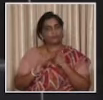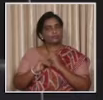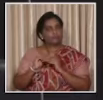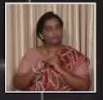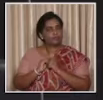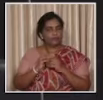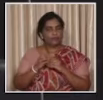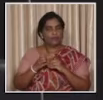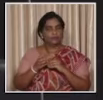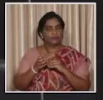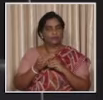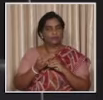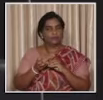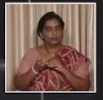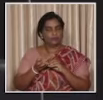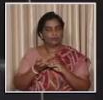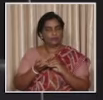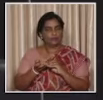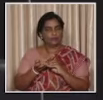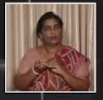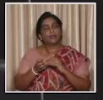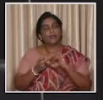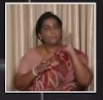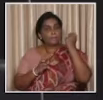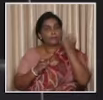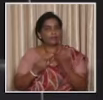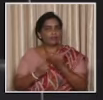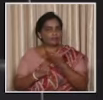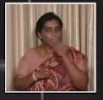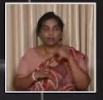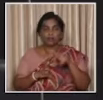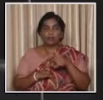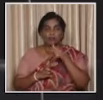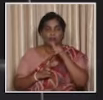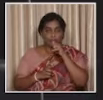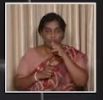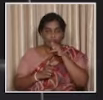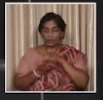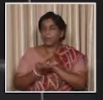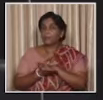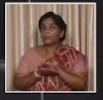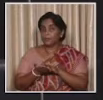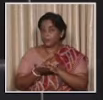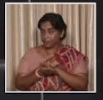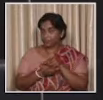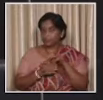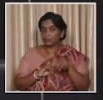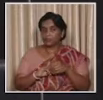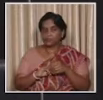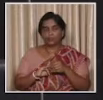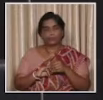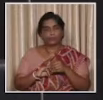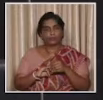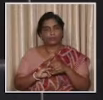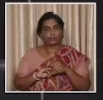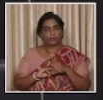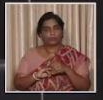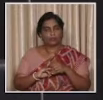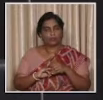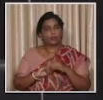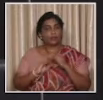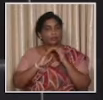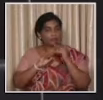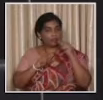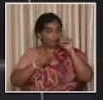because treatment plants are very expensive. But then cost-effective treatment facilities have been devised.